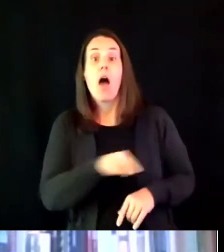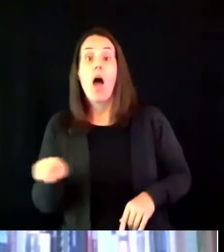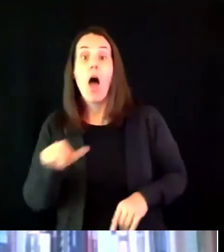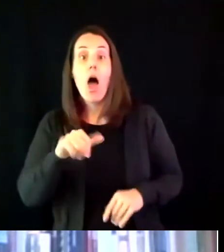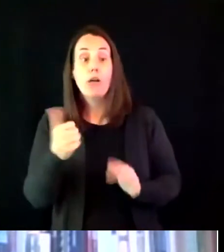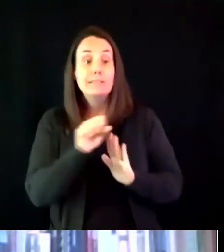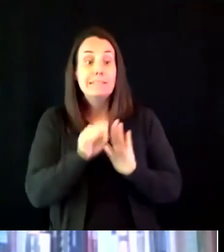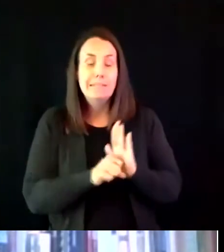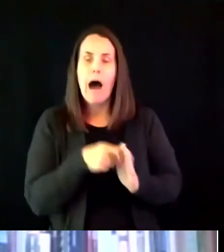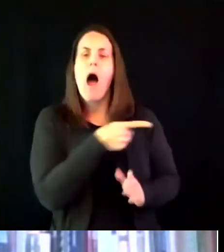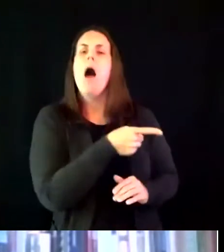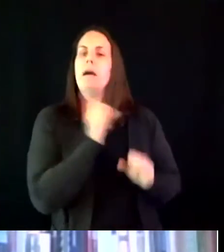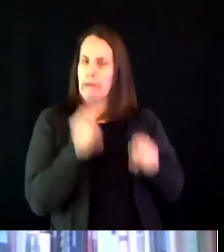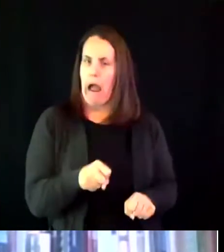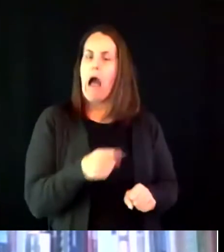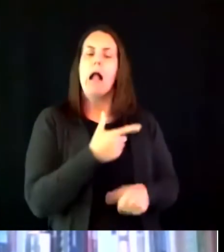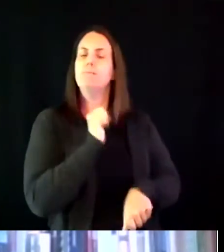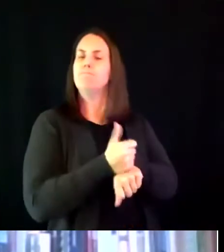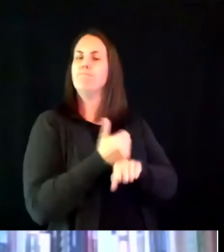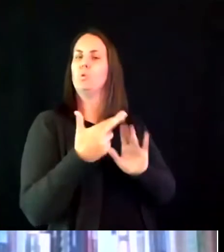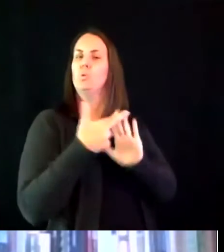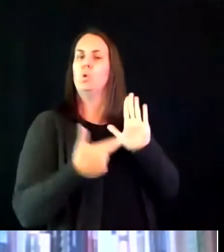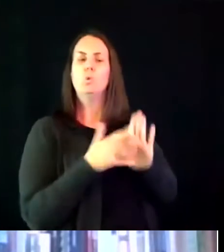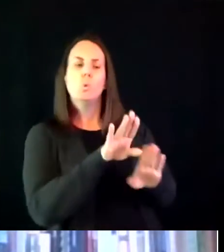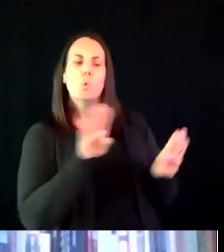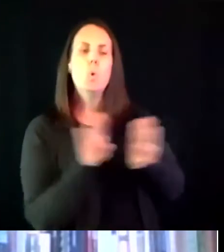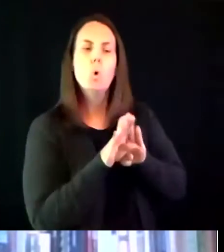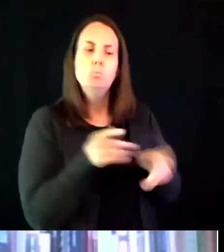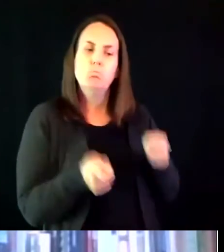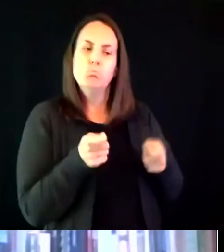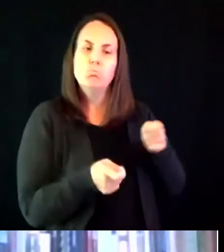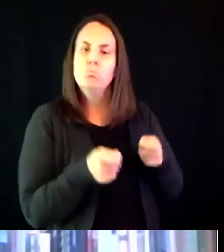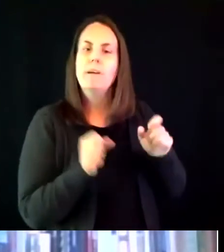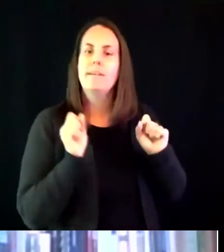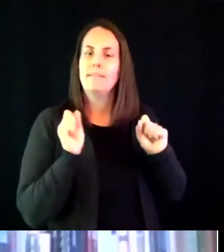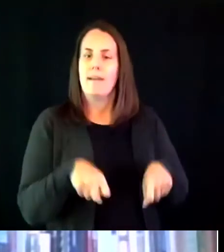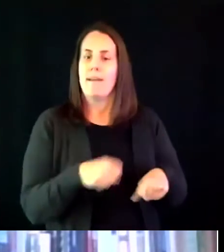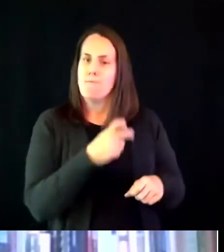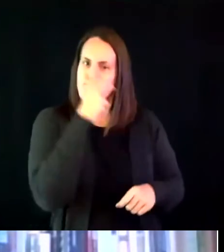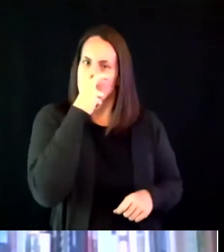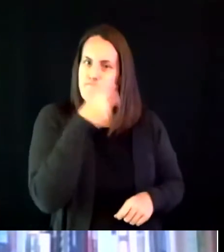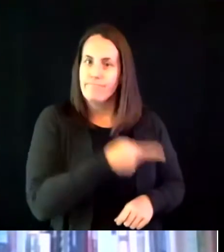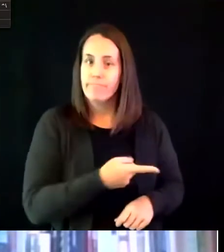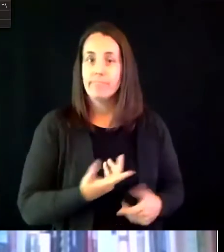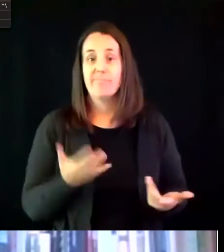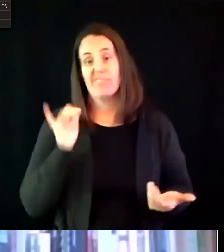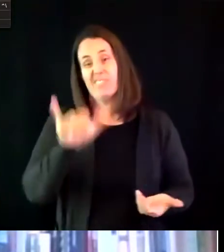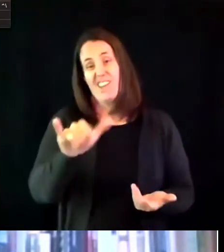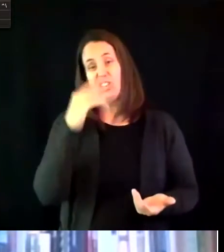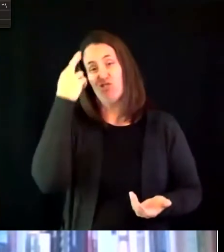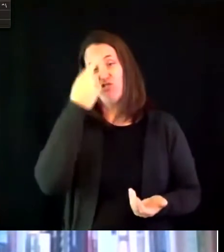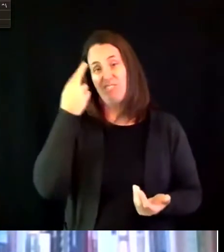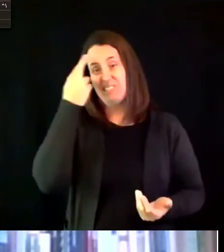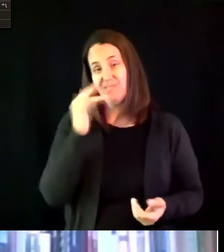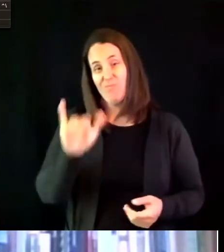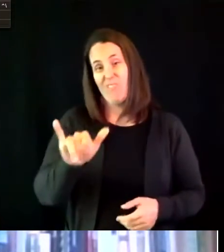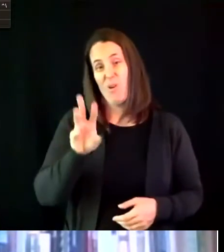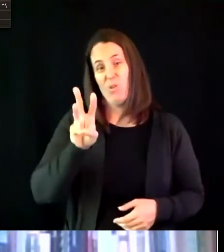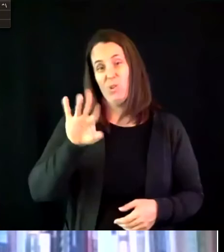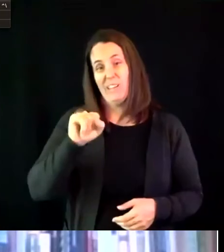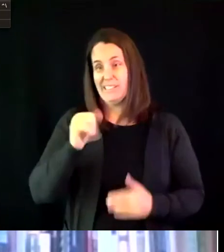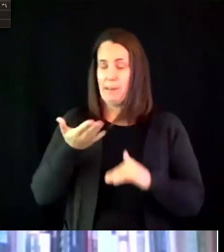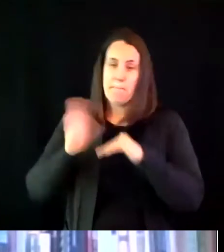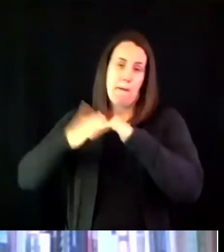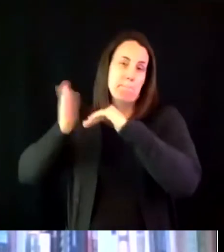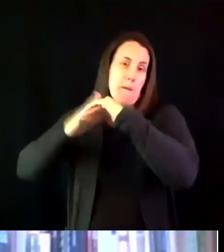so that may be a strong contributor to why our state has looked somewhat different. I think if you compare to some of